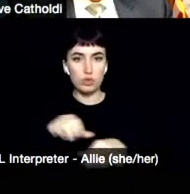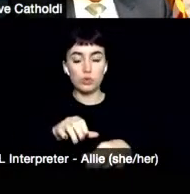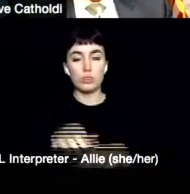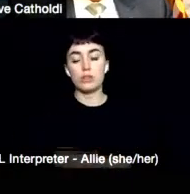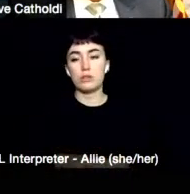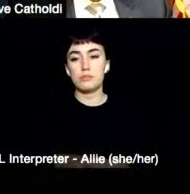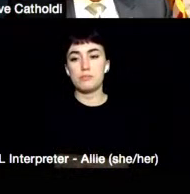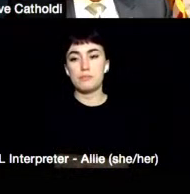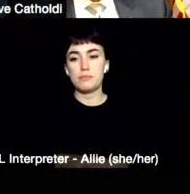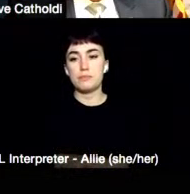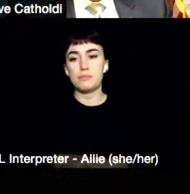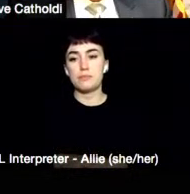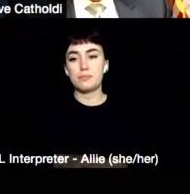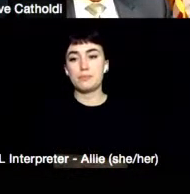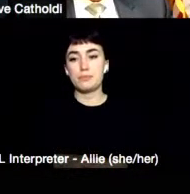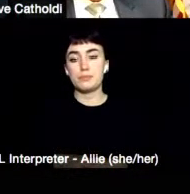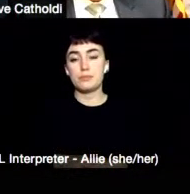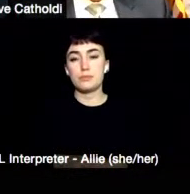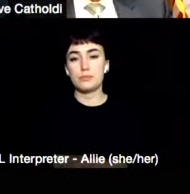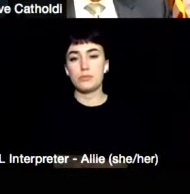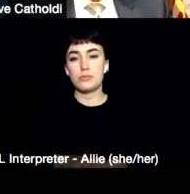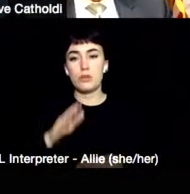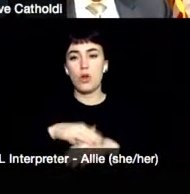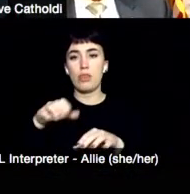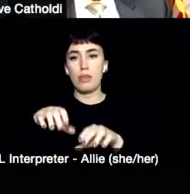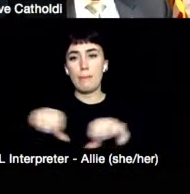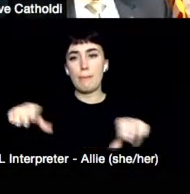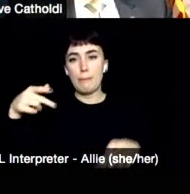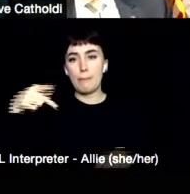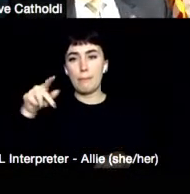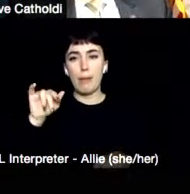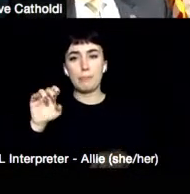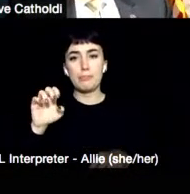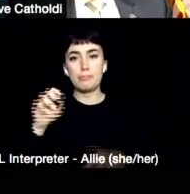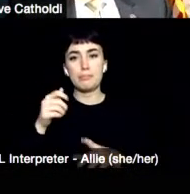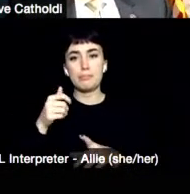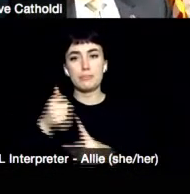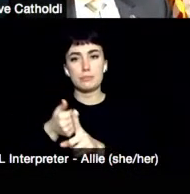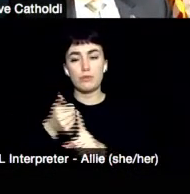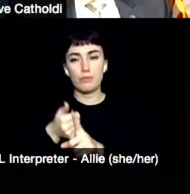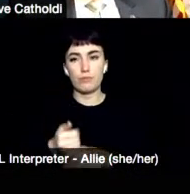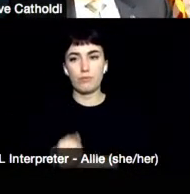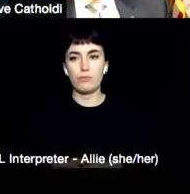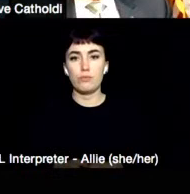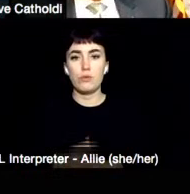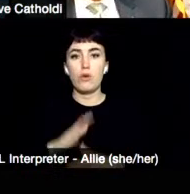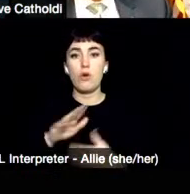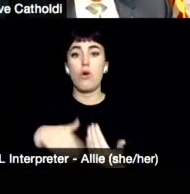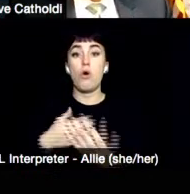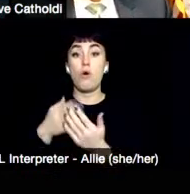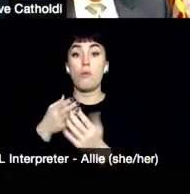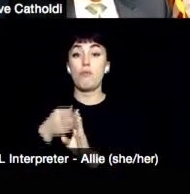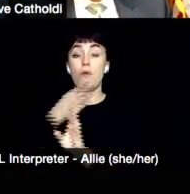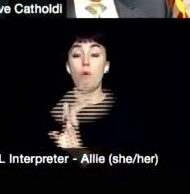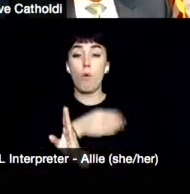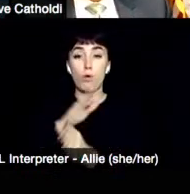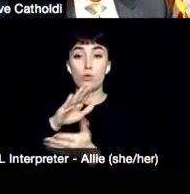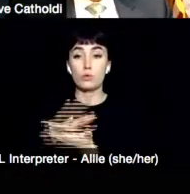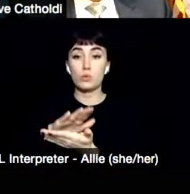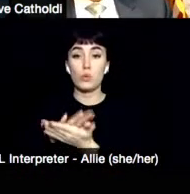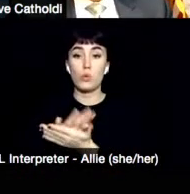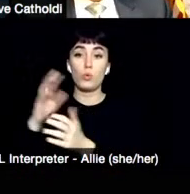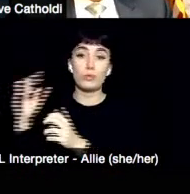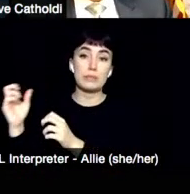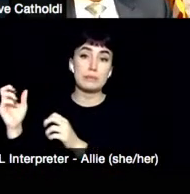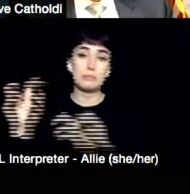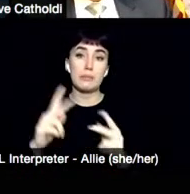on the pipe itself, all before school comes